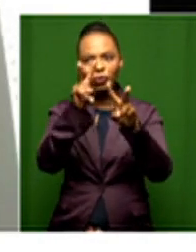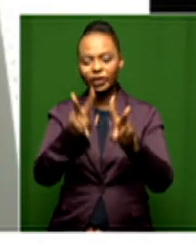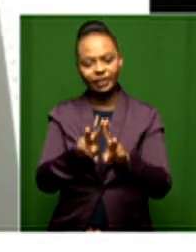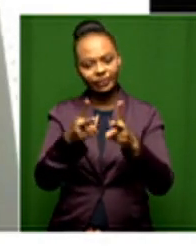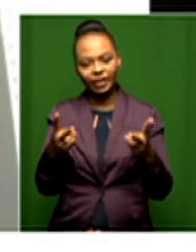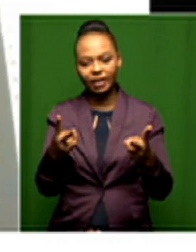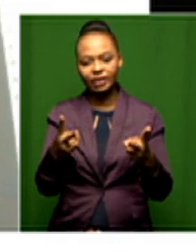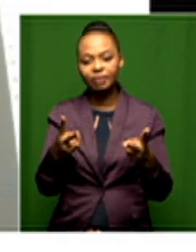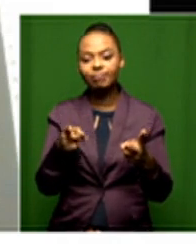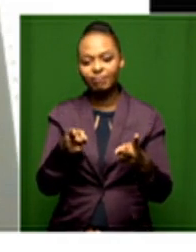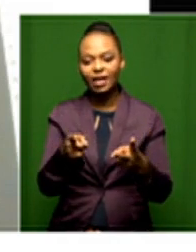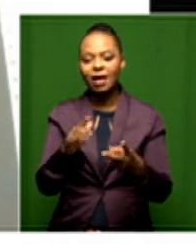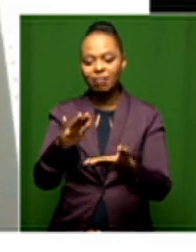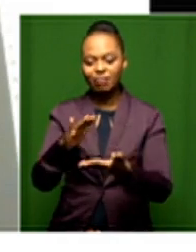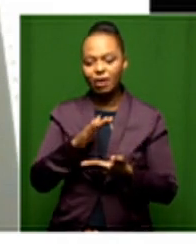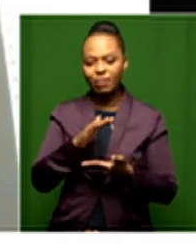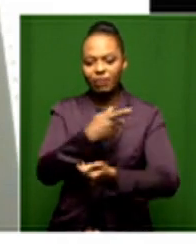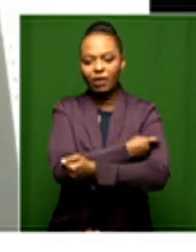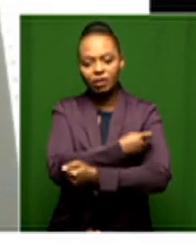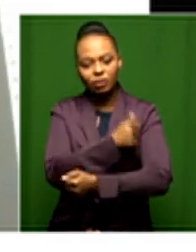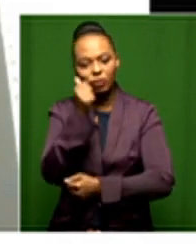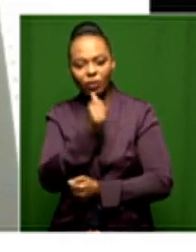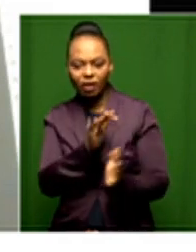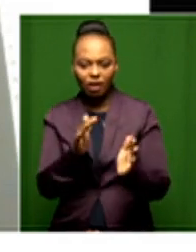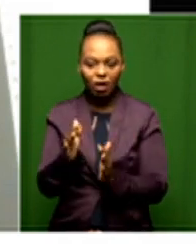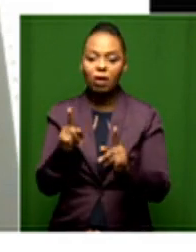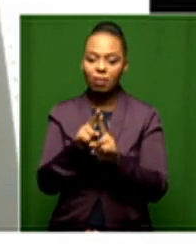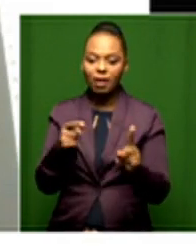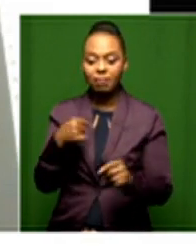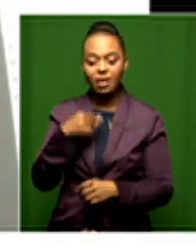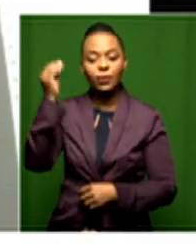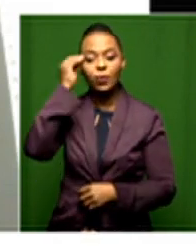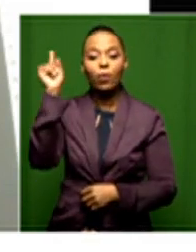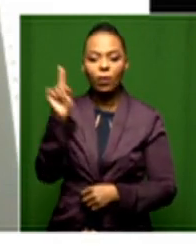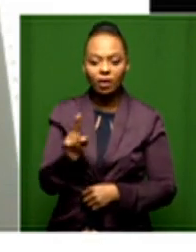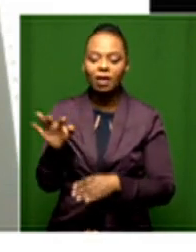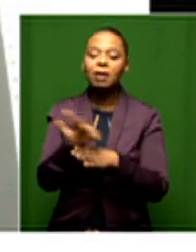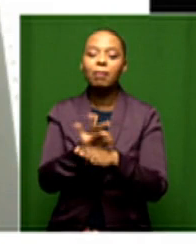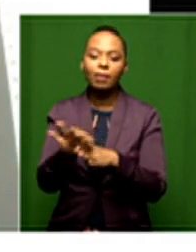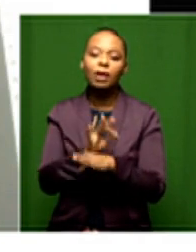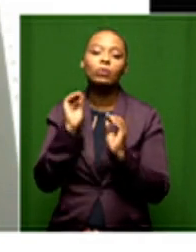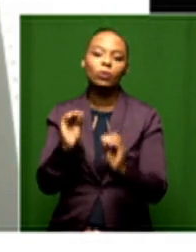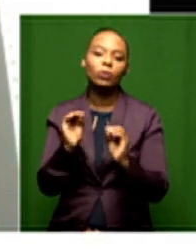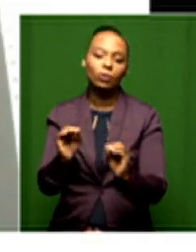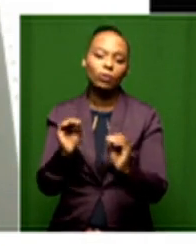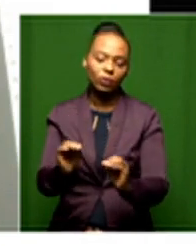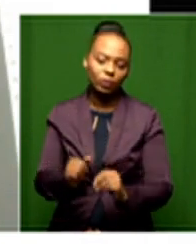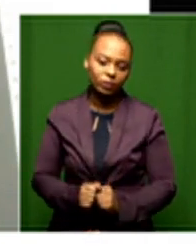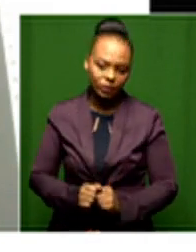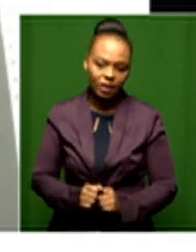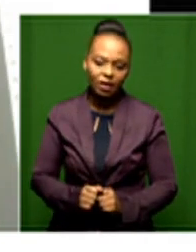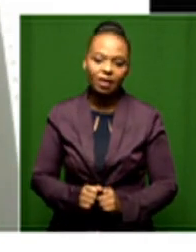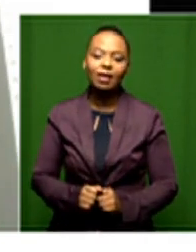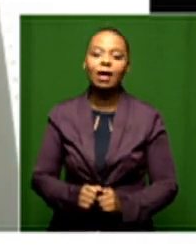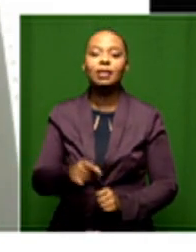is within government. What we know is that there's a lot of planning that is going on in terms of how the rollout will happen. It is a